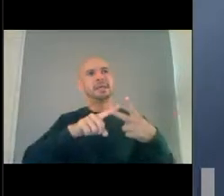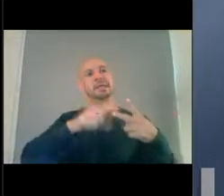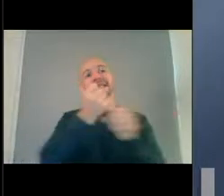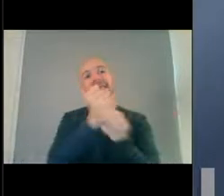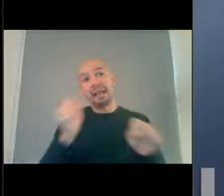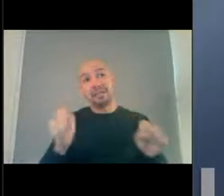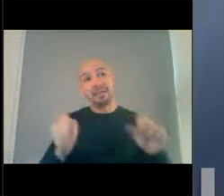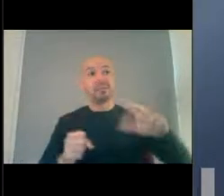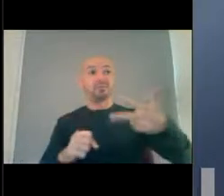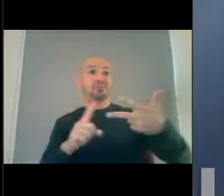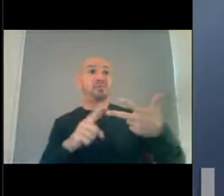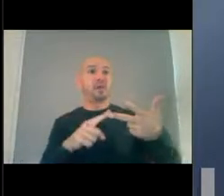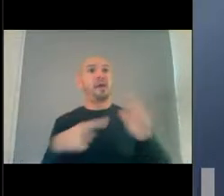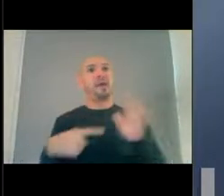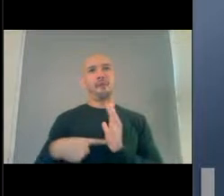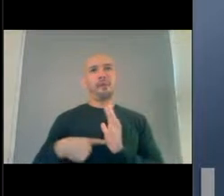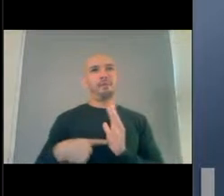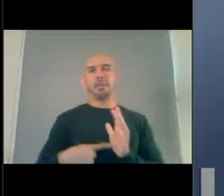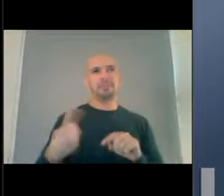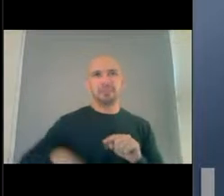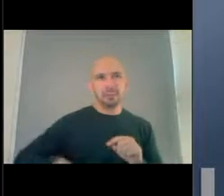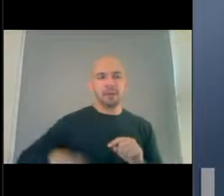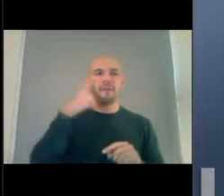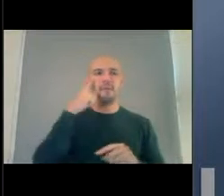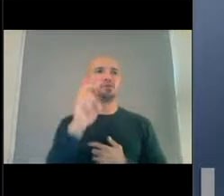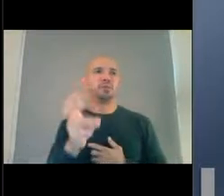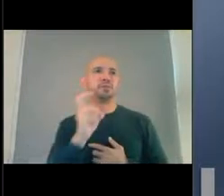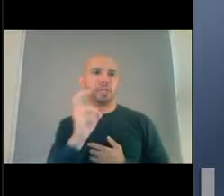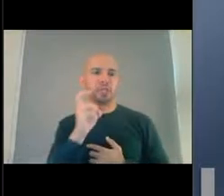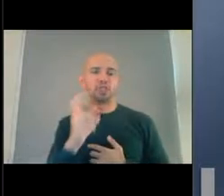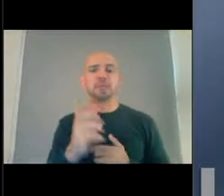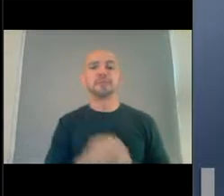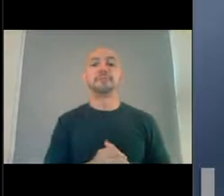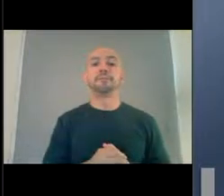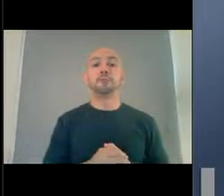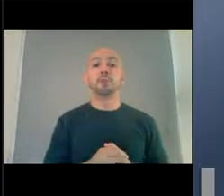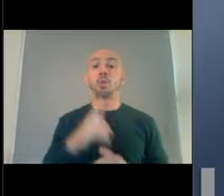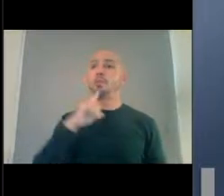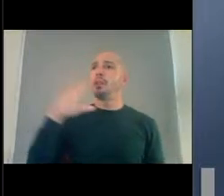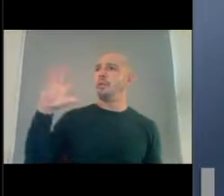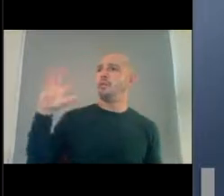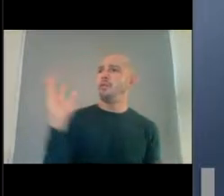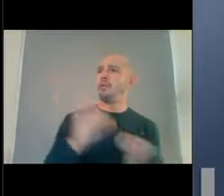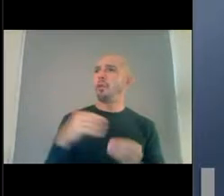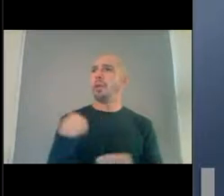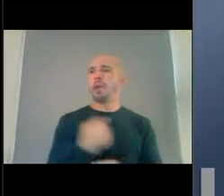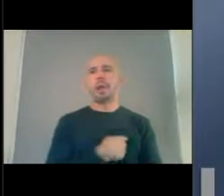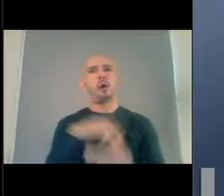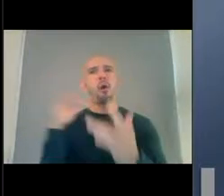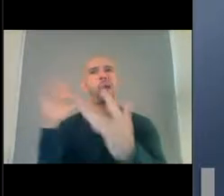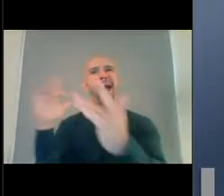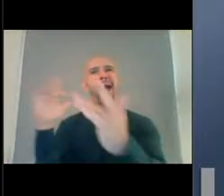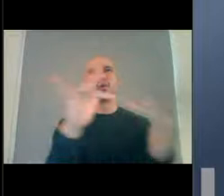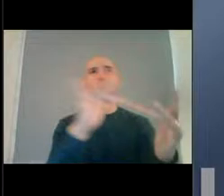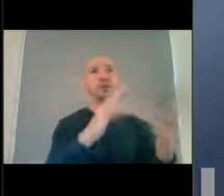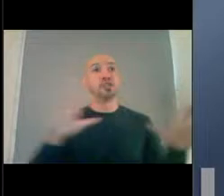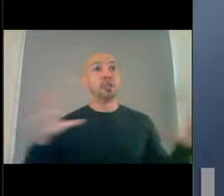affordability for transportation and overall our outreach efforts i feel were